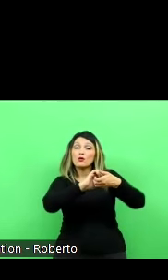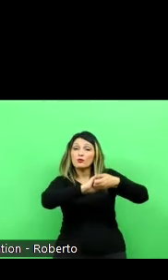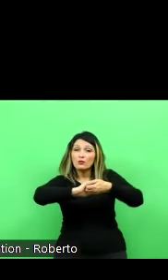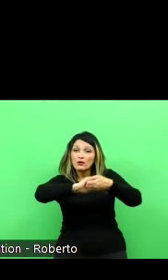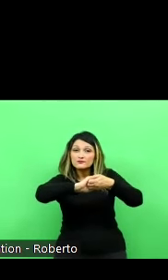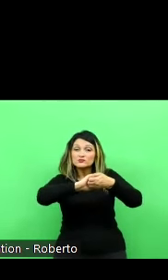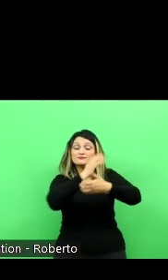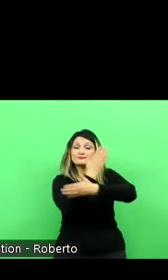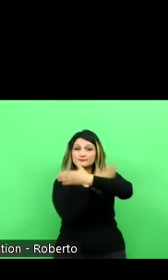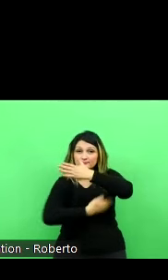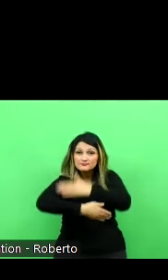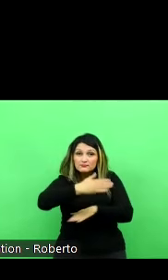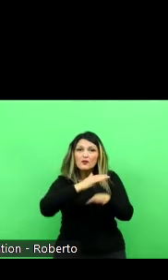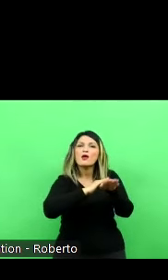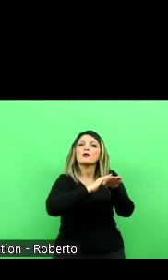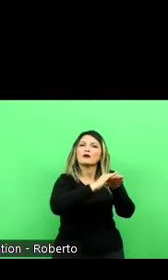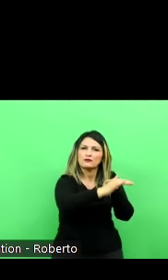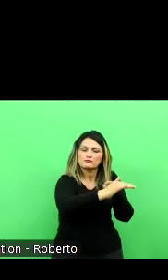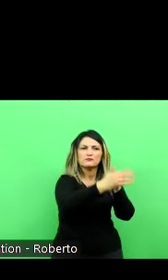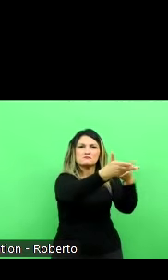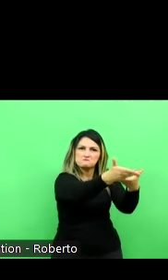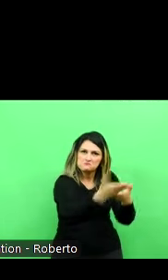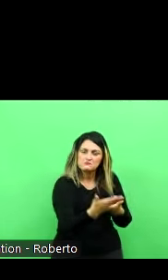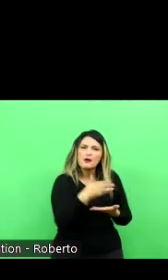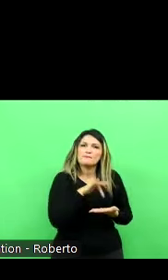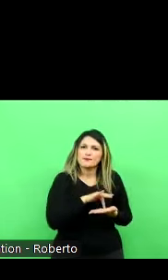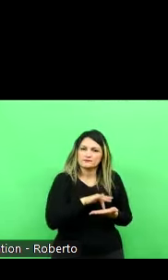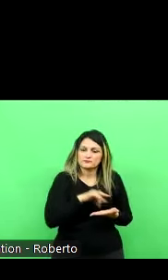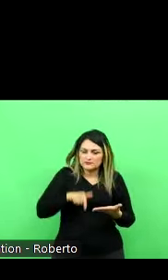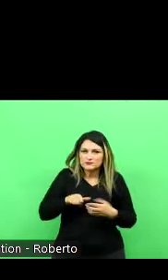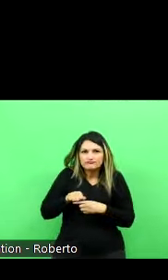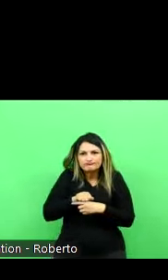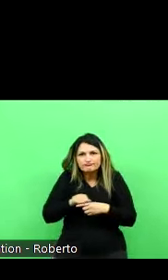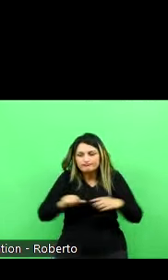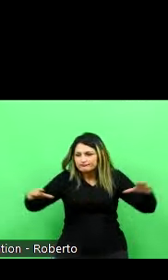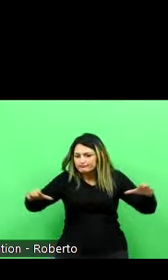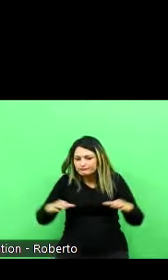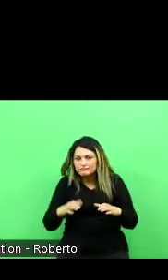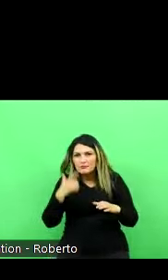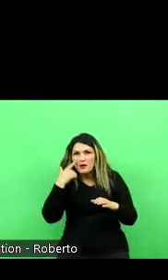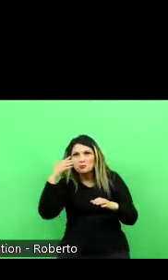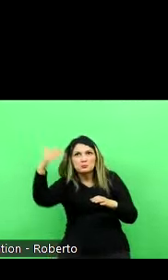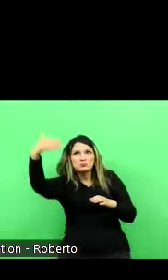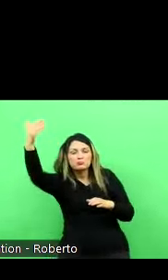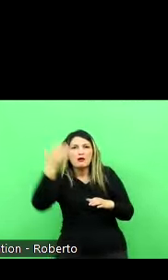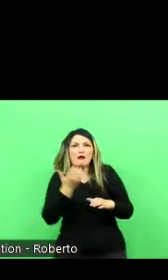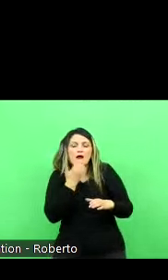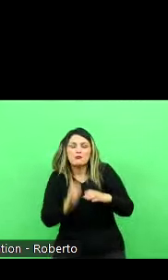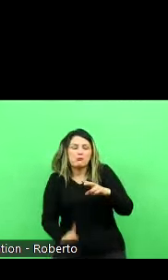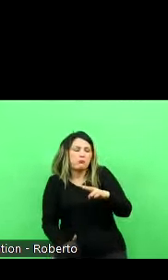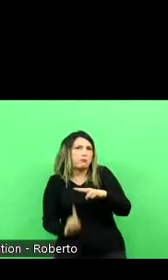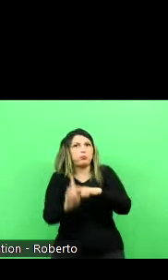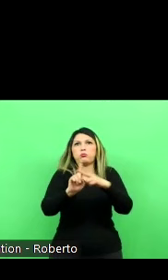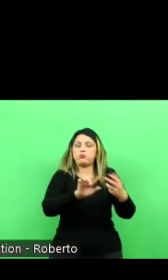represent PWDs. And finally, we also have developed some community plans focusing on emergencies